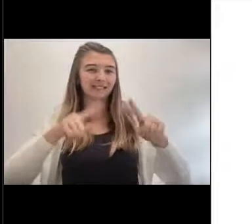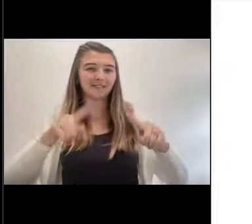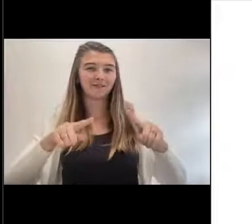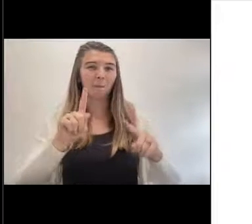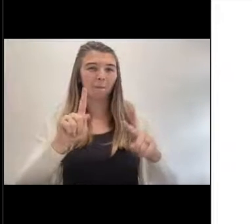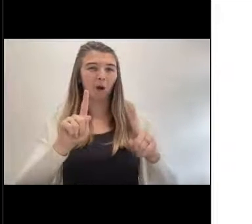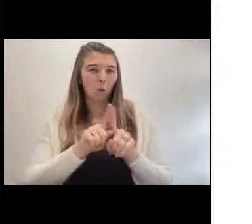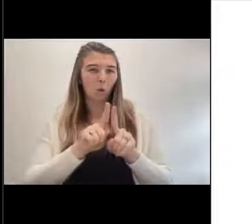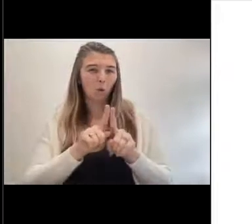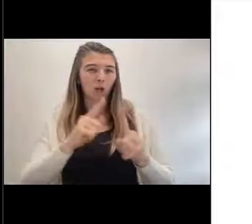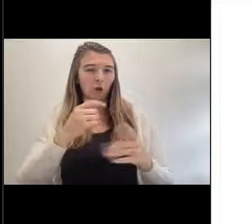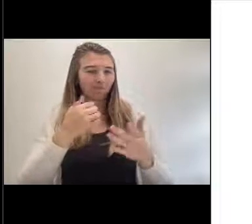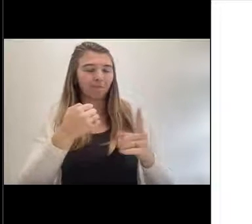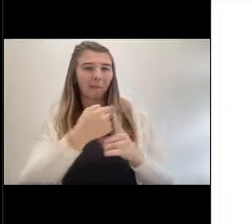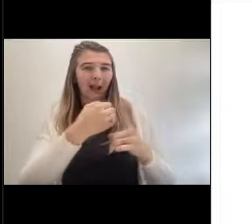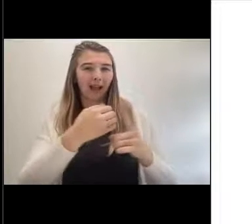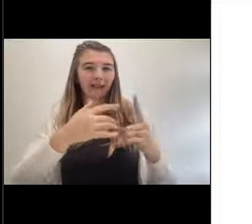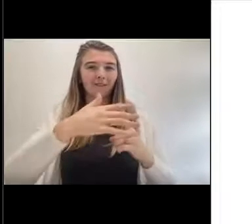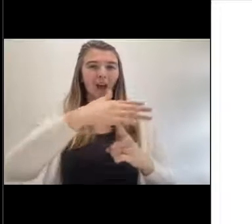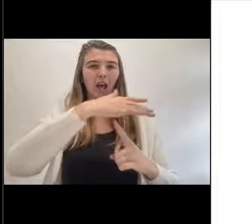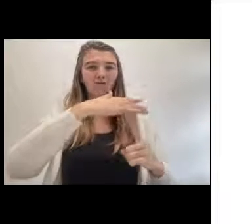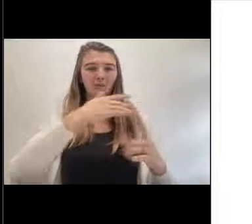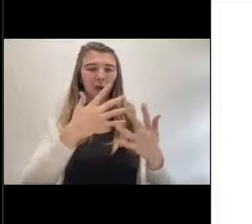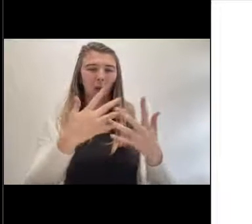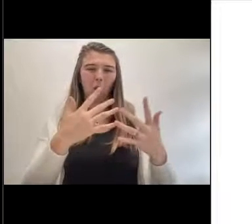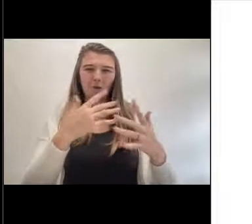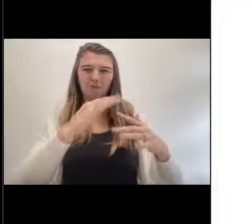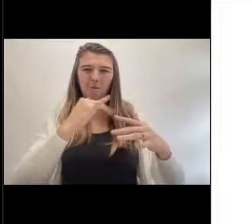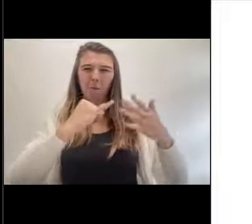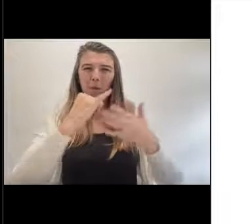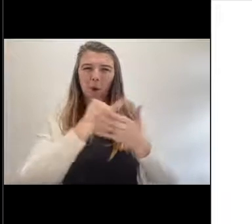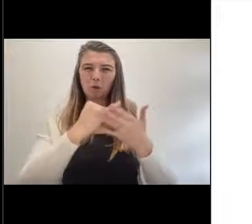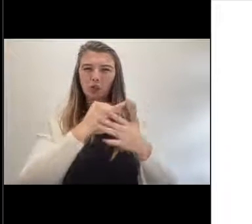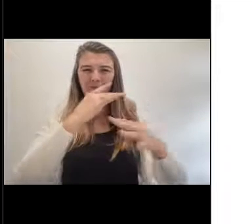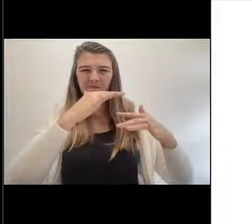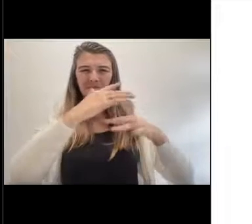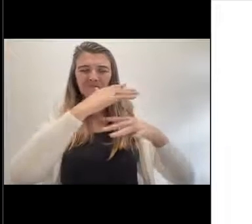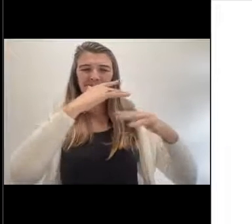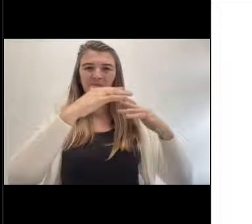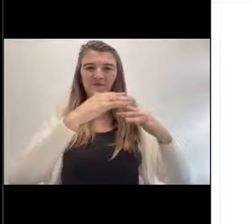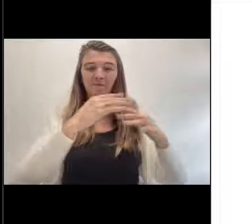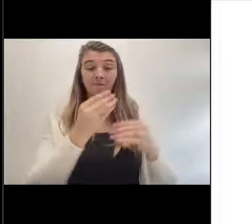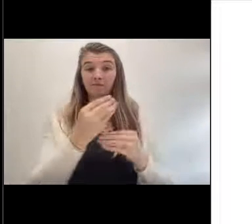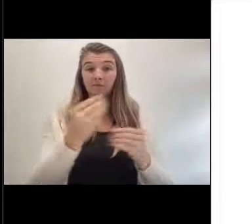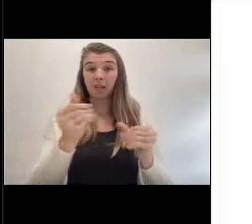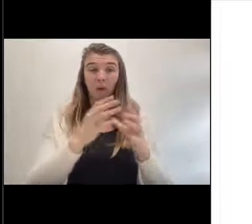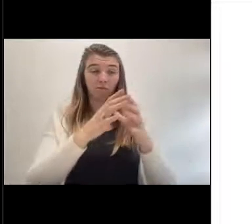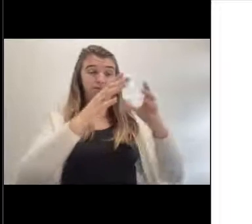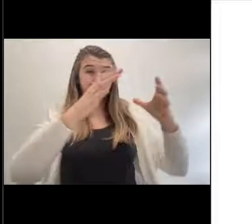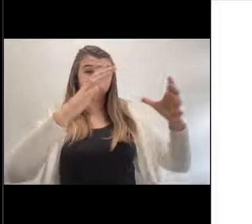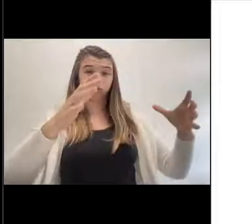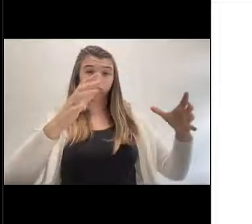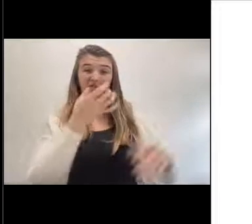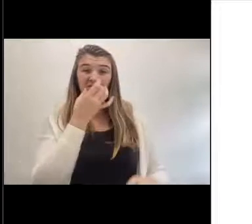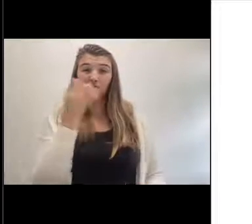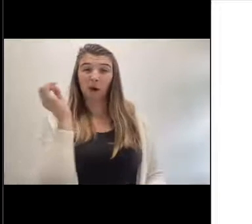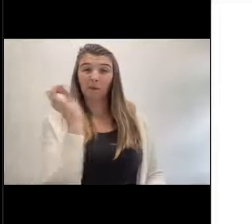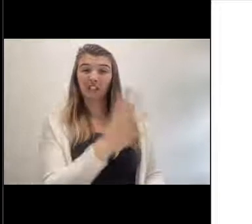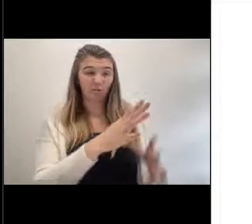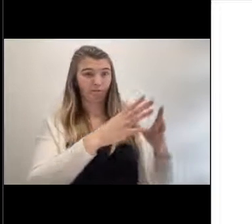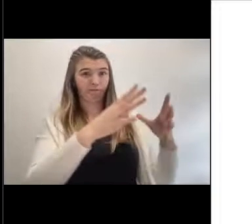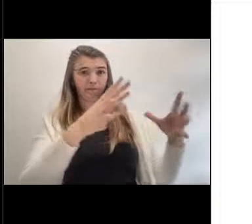environment. This can come in different forms, from large localized patches of rubbish or widely dispersed microplastics